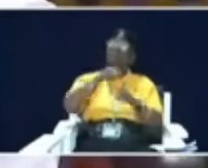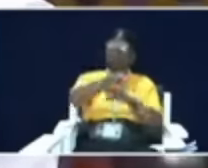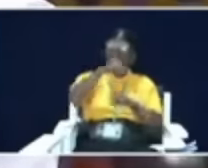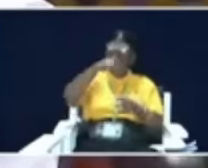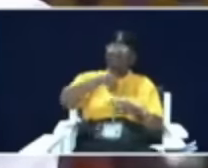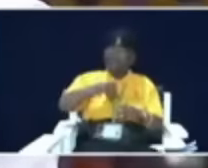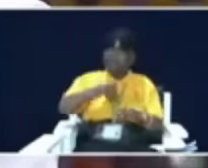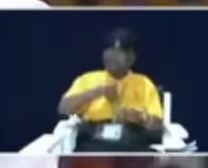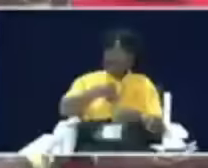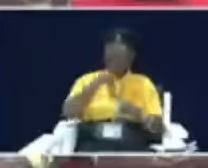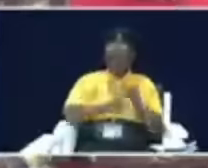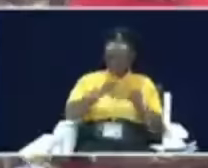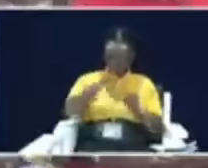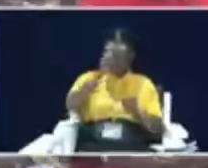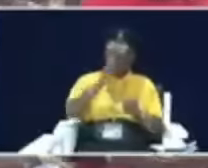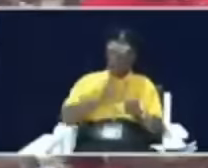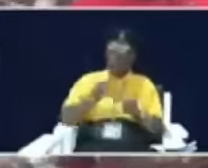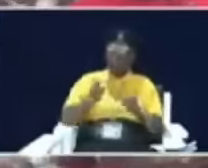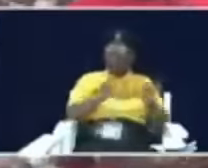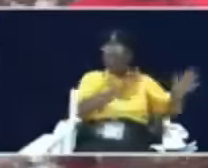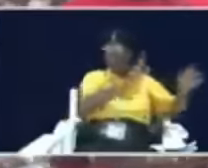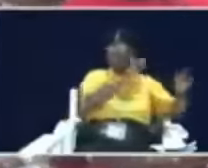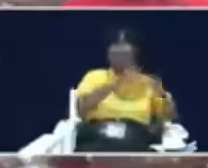in your way shall part.